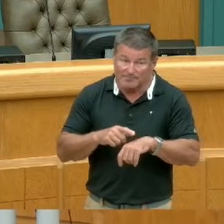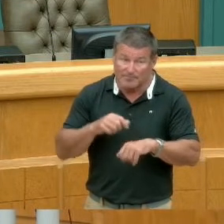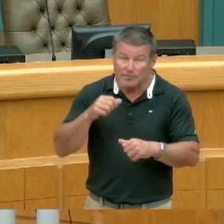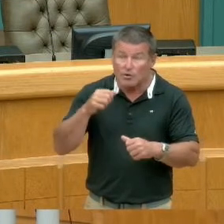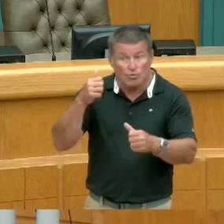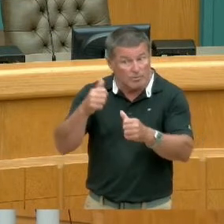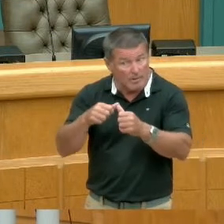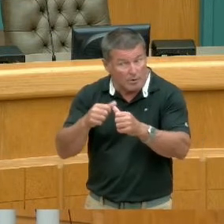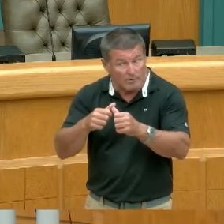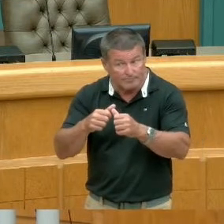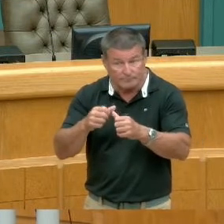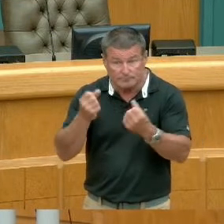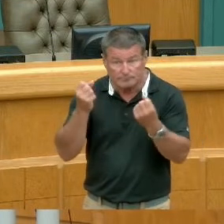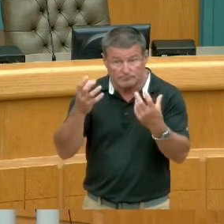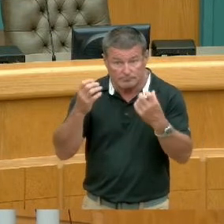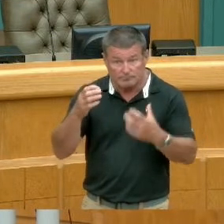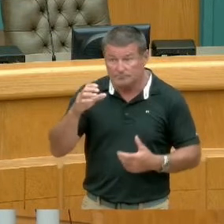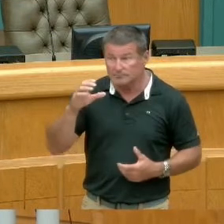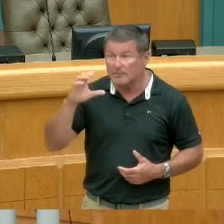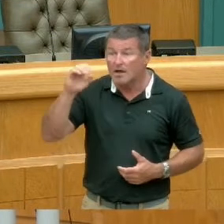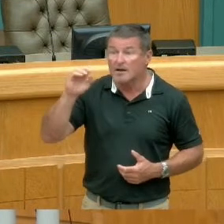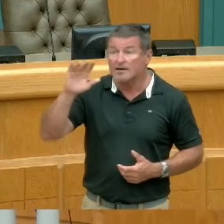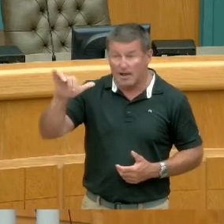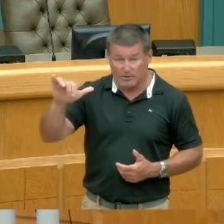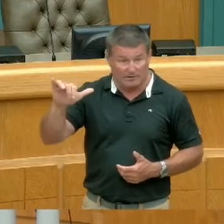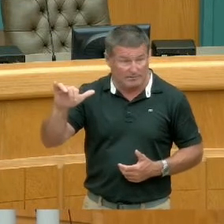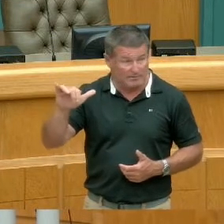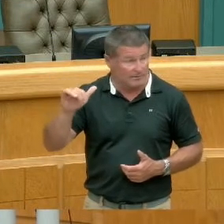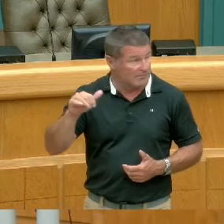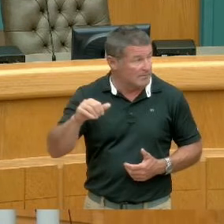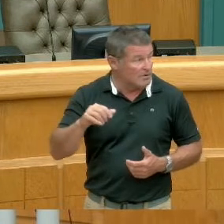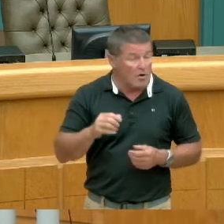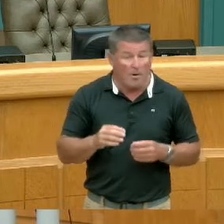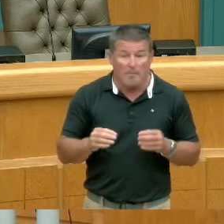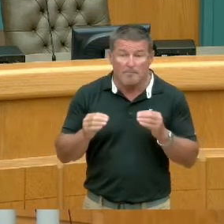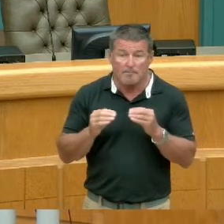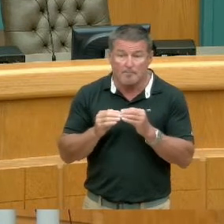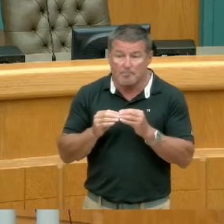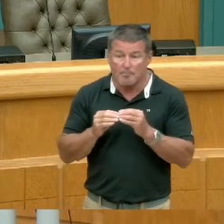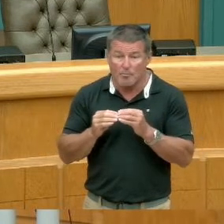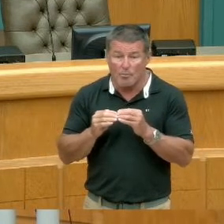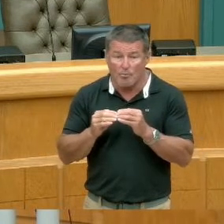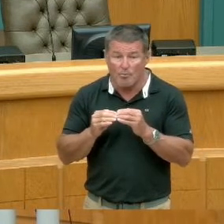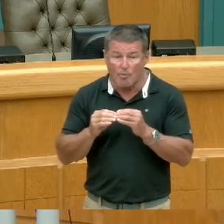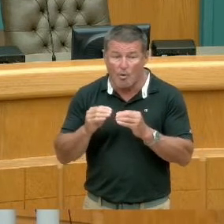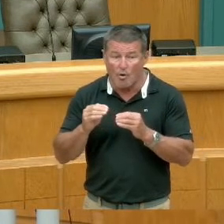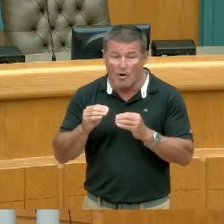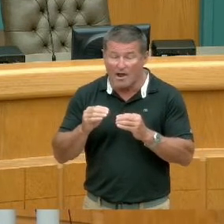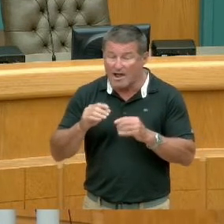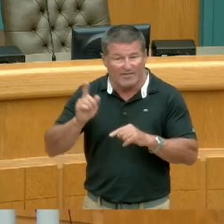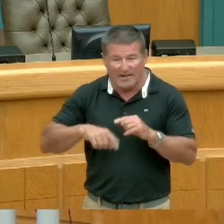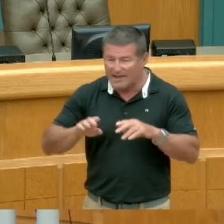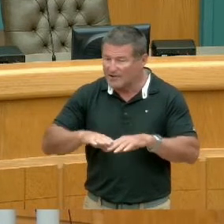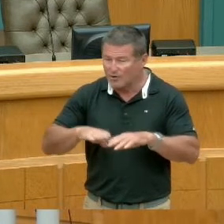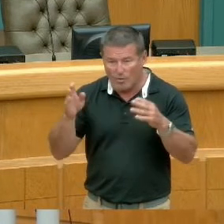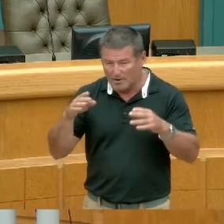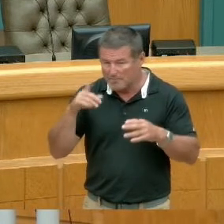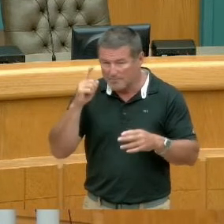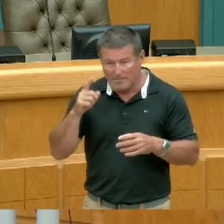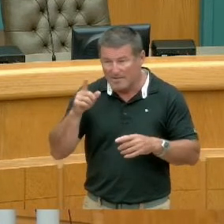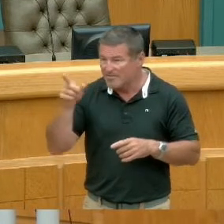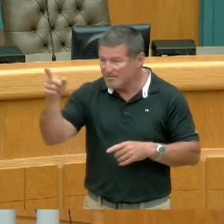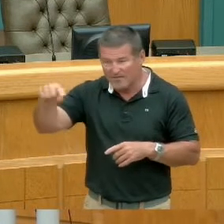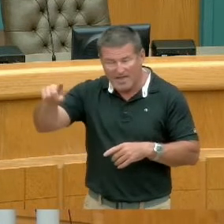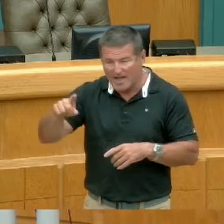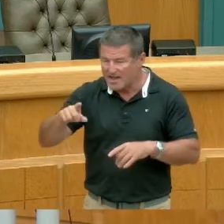were many counties, not too many, but enough, that more than on one hand, that could not open. They could